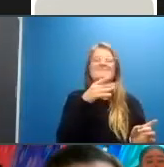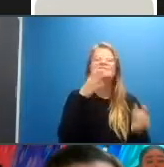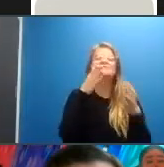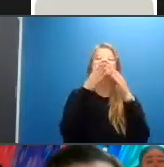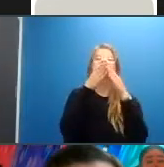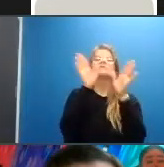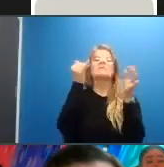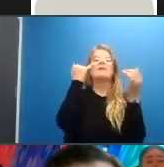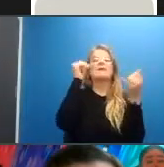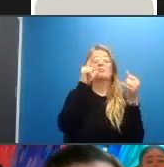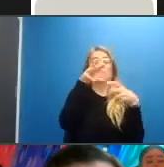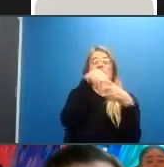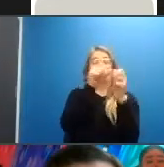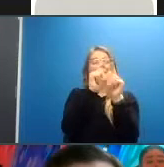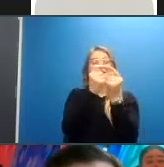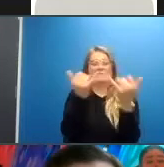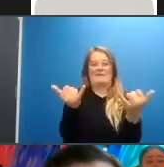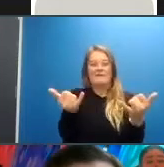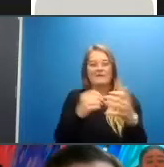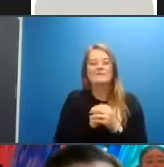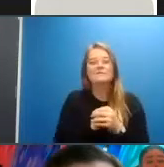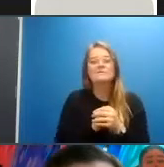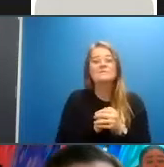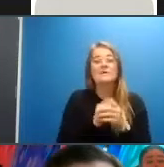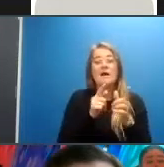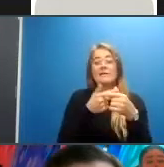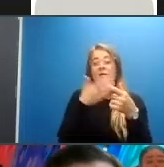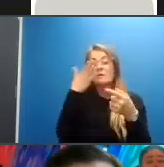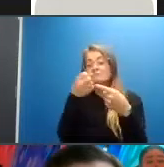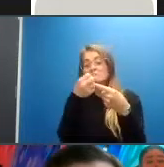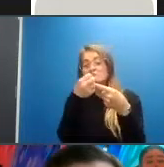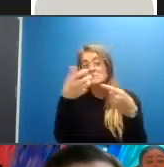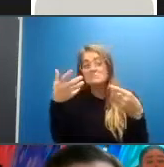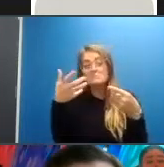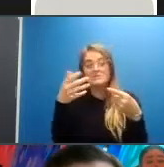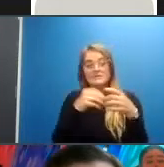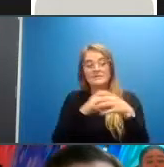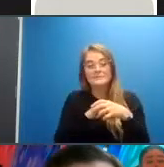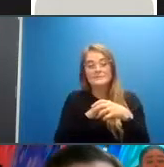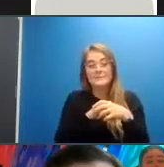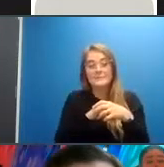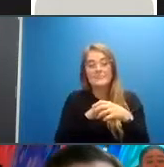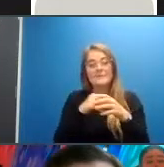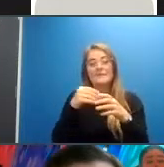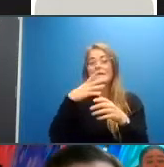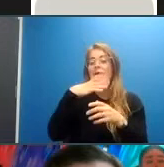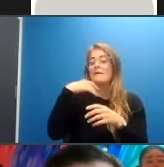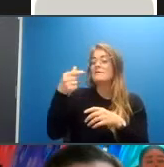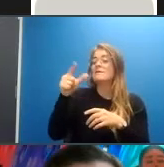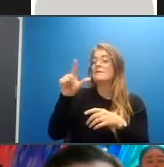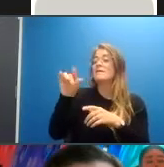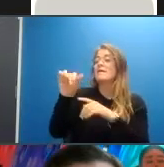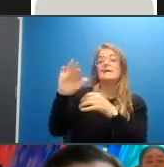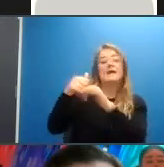our team right now, and then from there we'll talk a bit about how Elder Glida has been